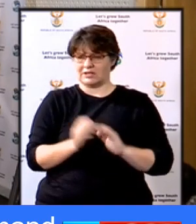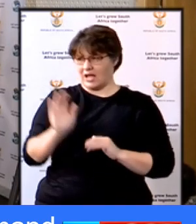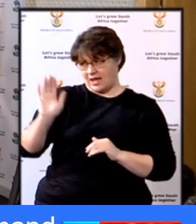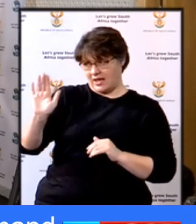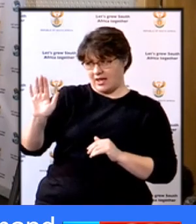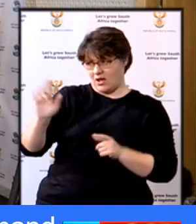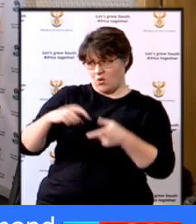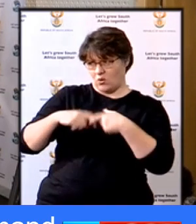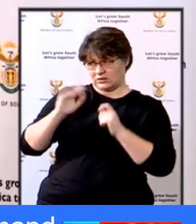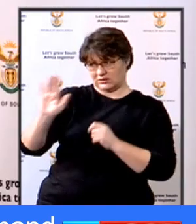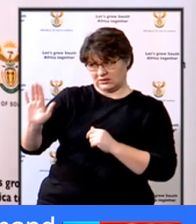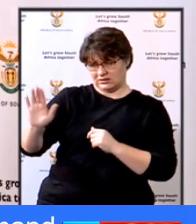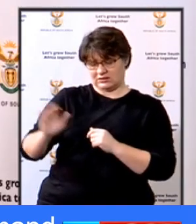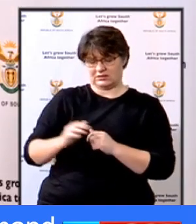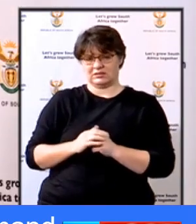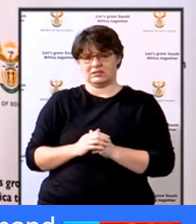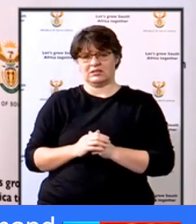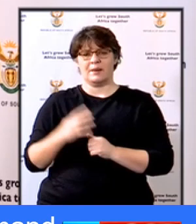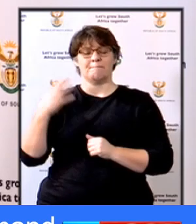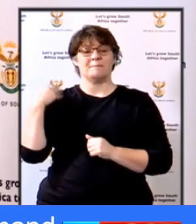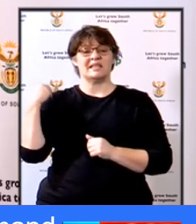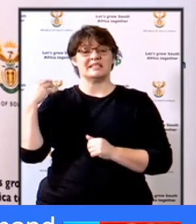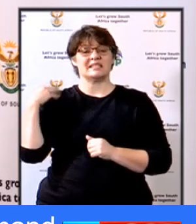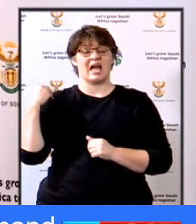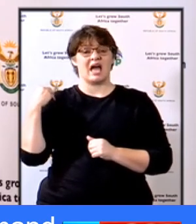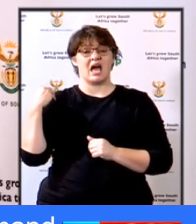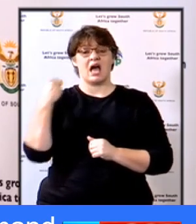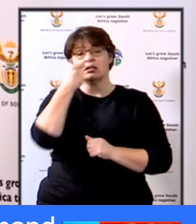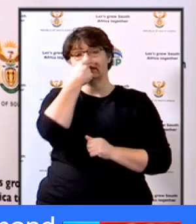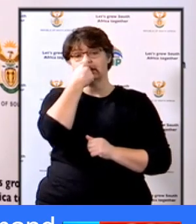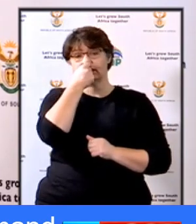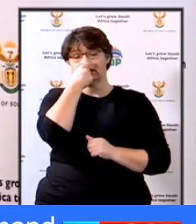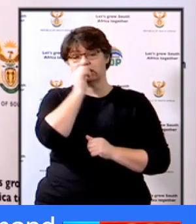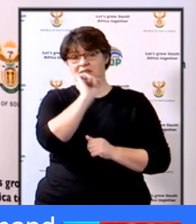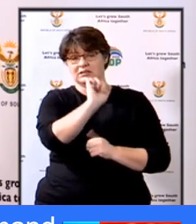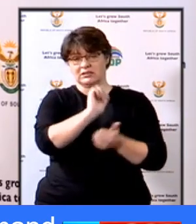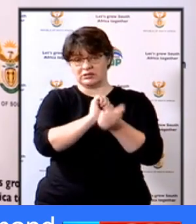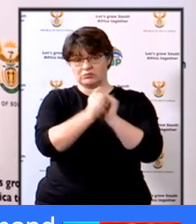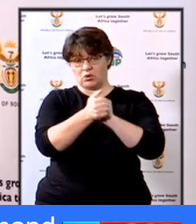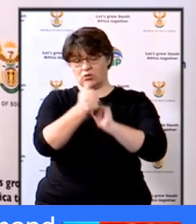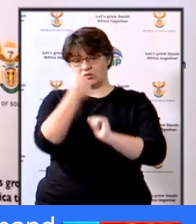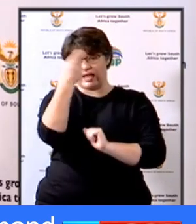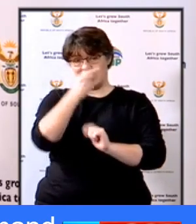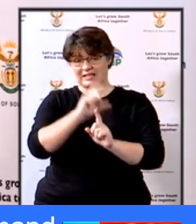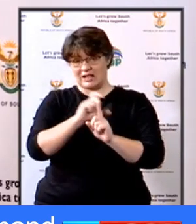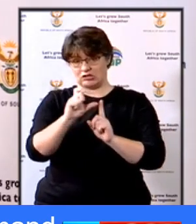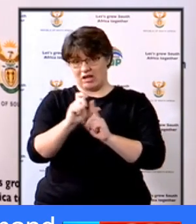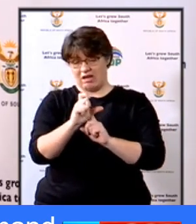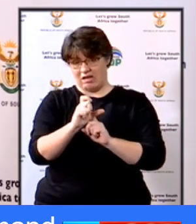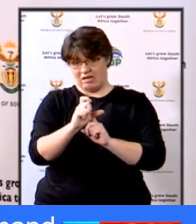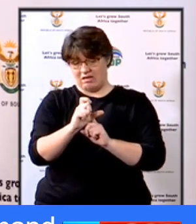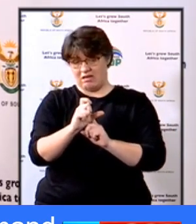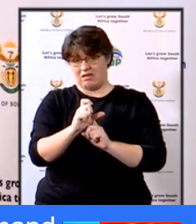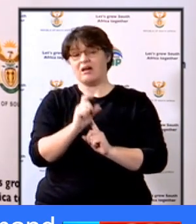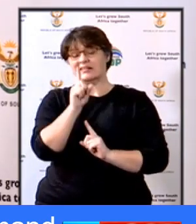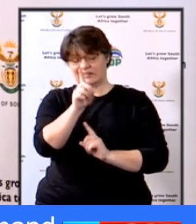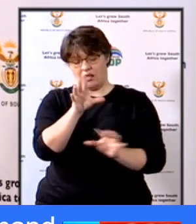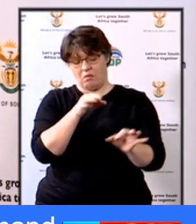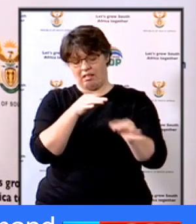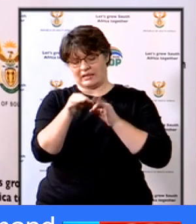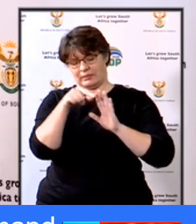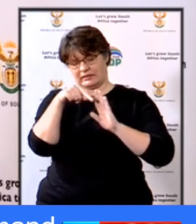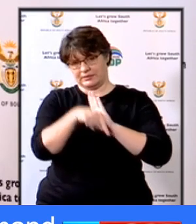Can we hold on that question? The Minister of Arts, Culture and Sport will be here to